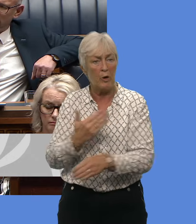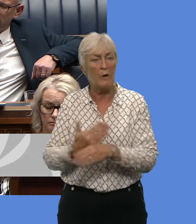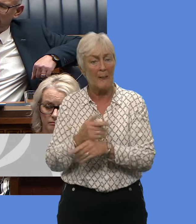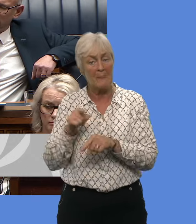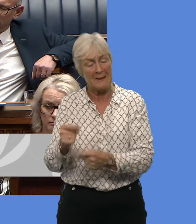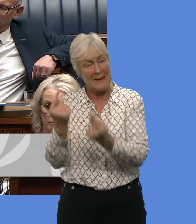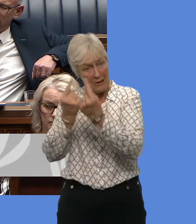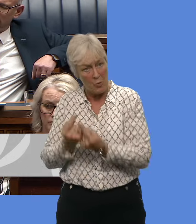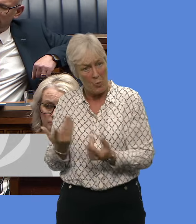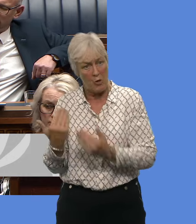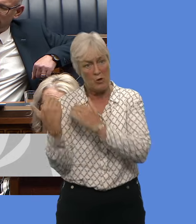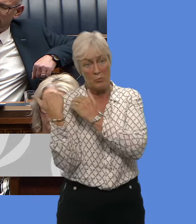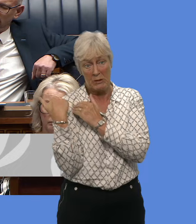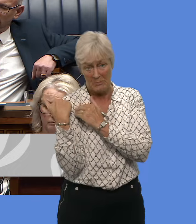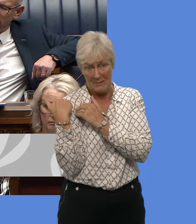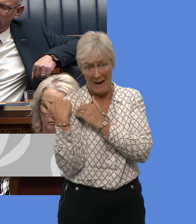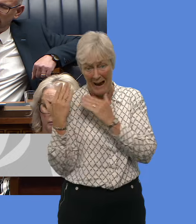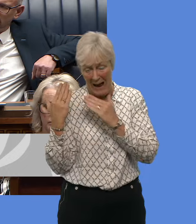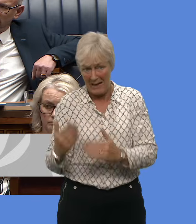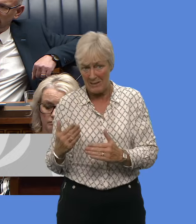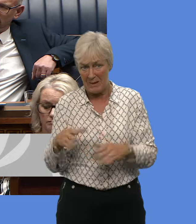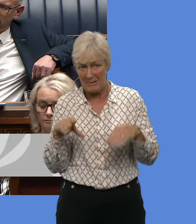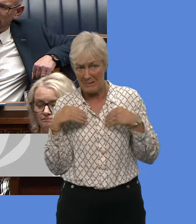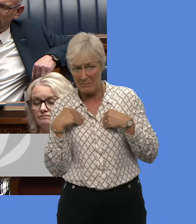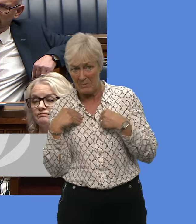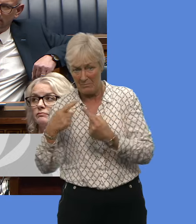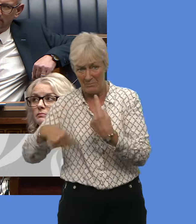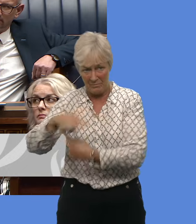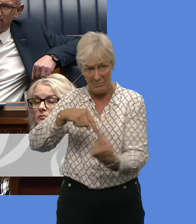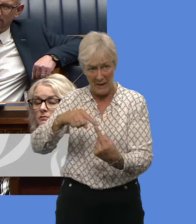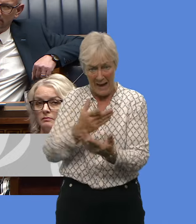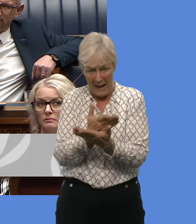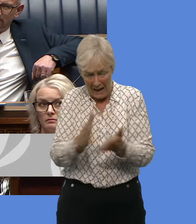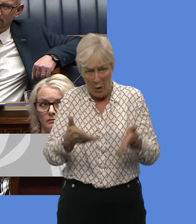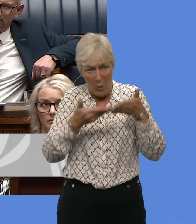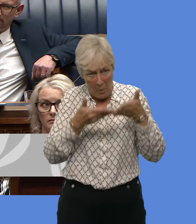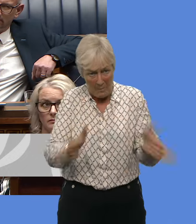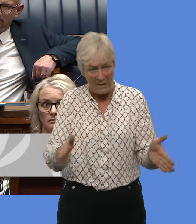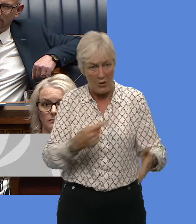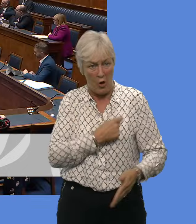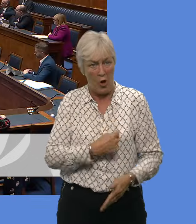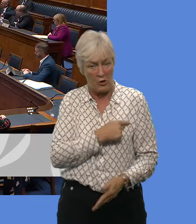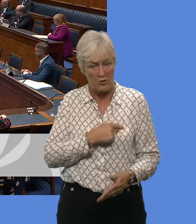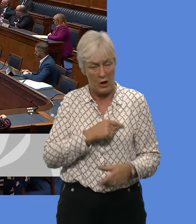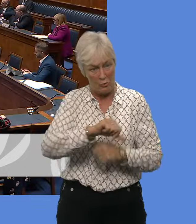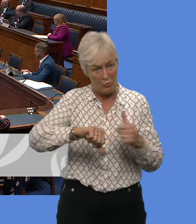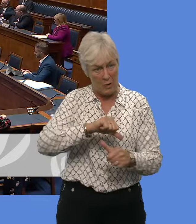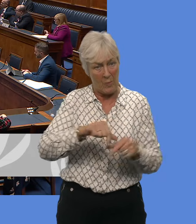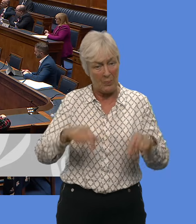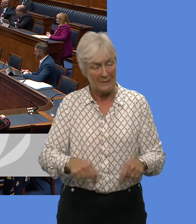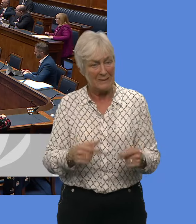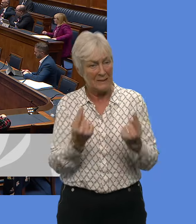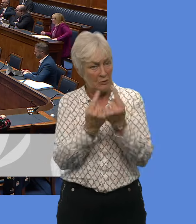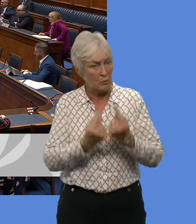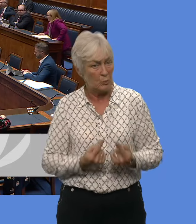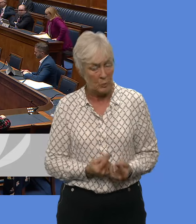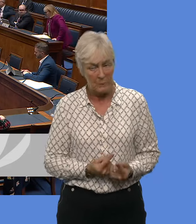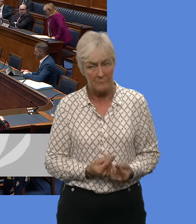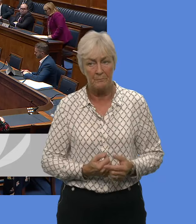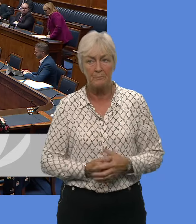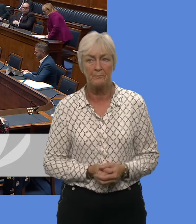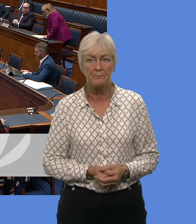where responsibility must be taken, and I hope that there will be very clear openness and honesty about this issue. Sean McElwain. Thank